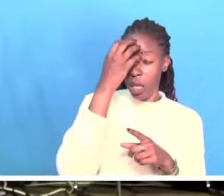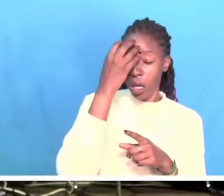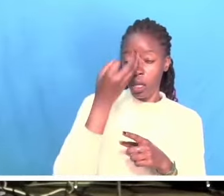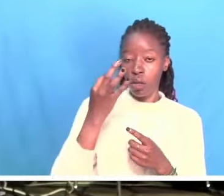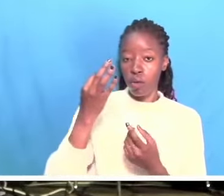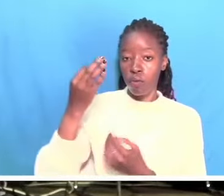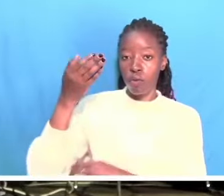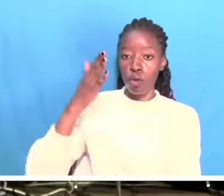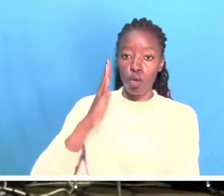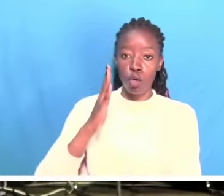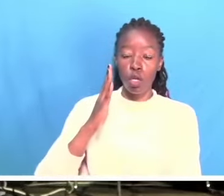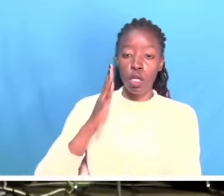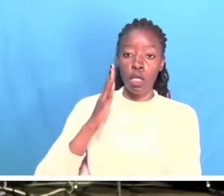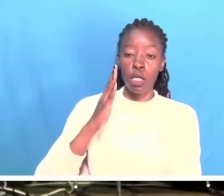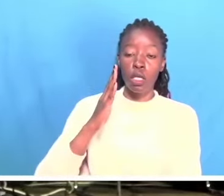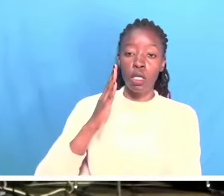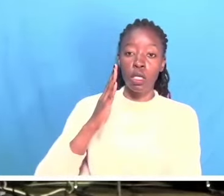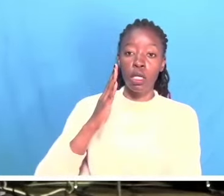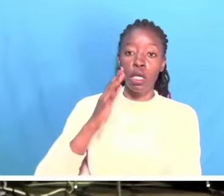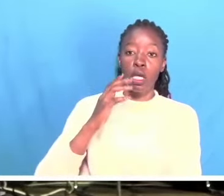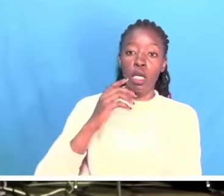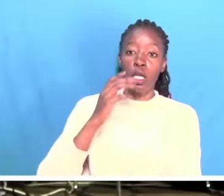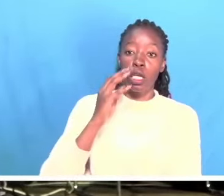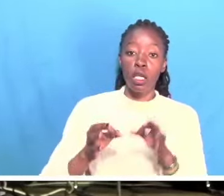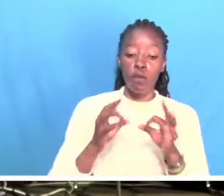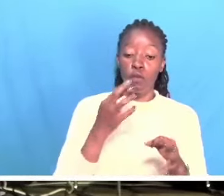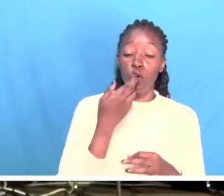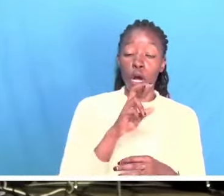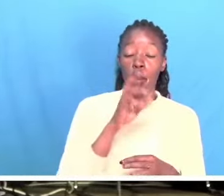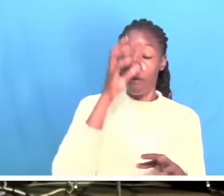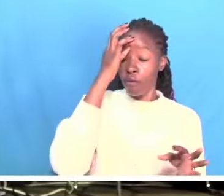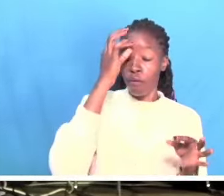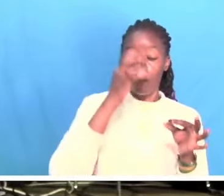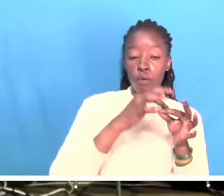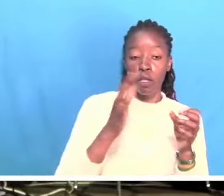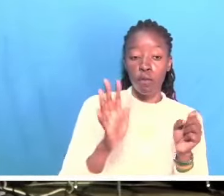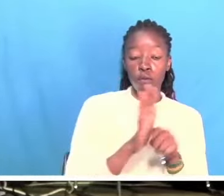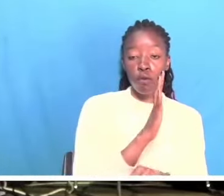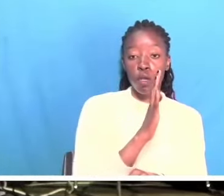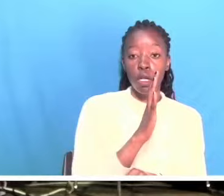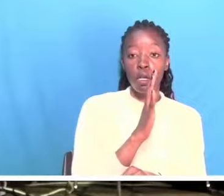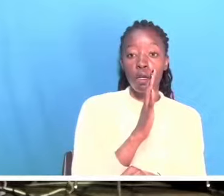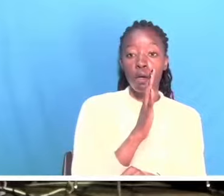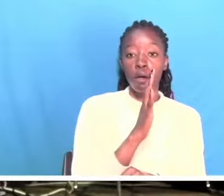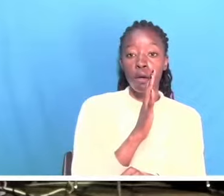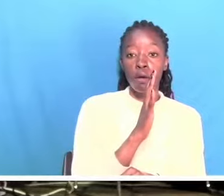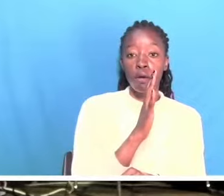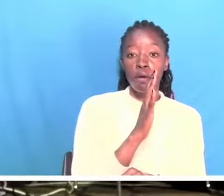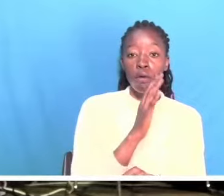transformation. That makes us faithful followers and disciples of our Lord Jesus Christ.